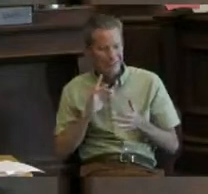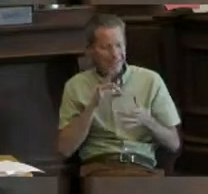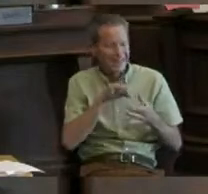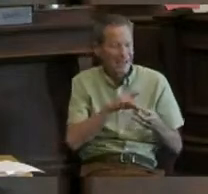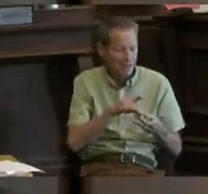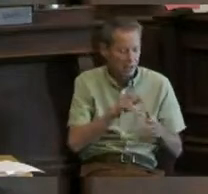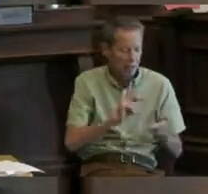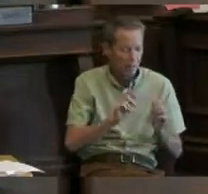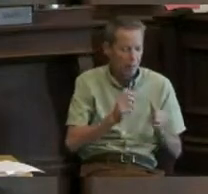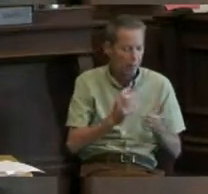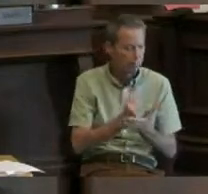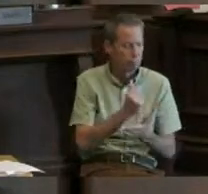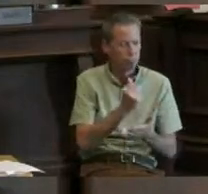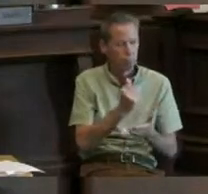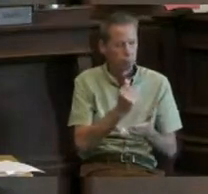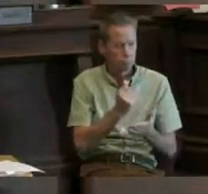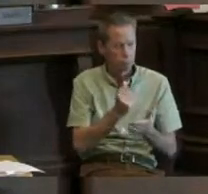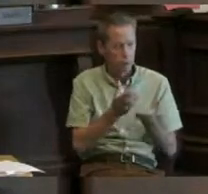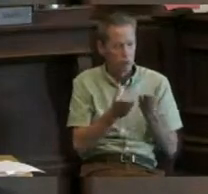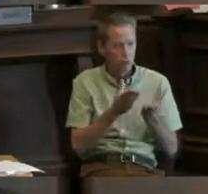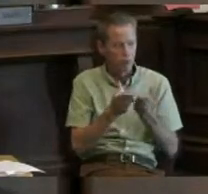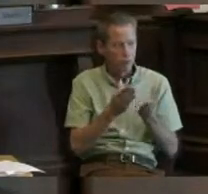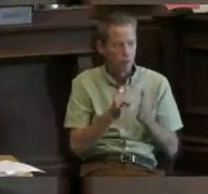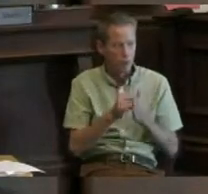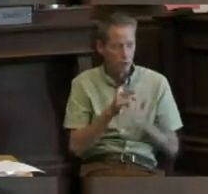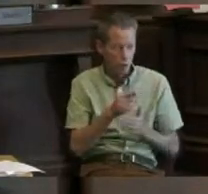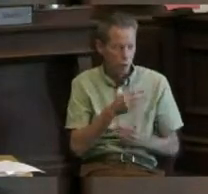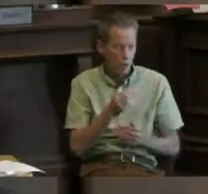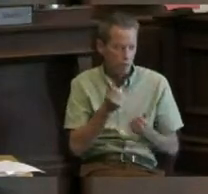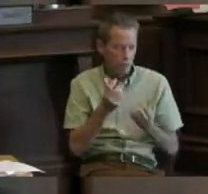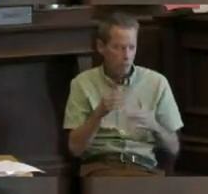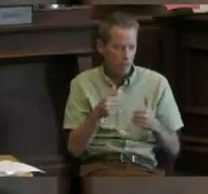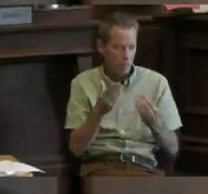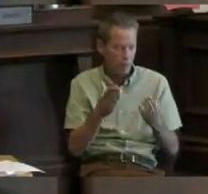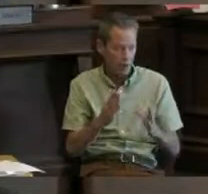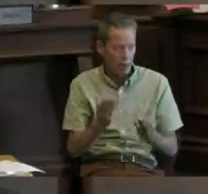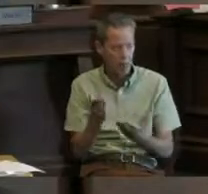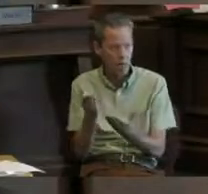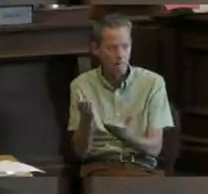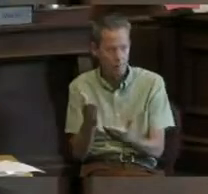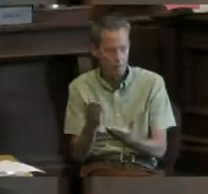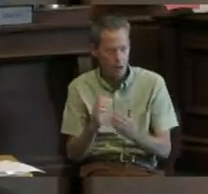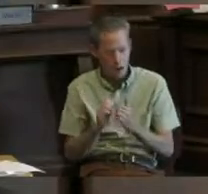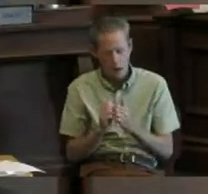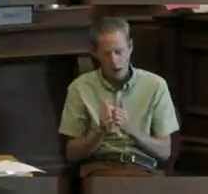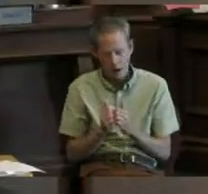to be able to utilize the incredible services that you and the many providers here are able to offer.